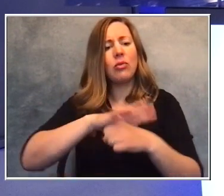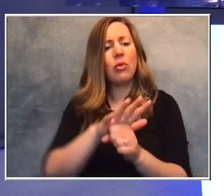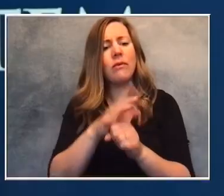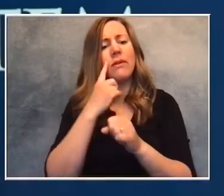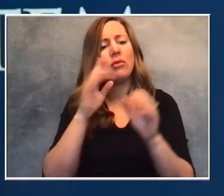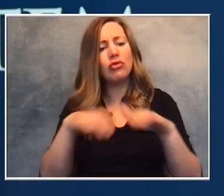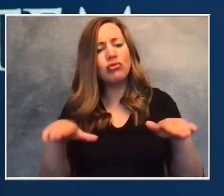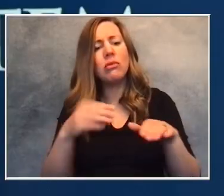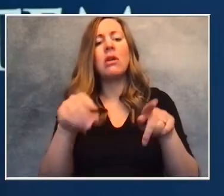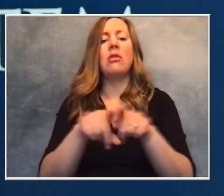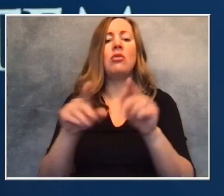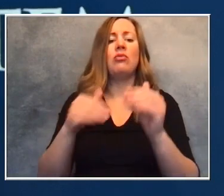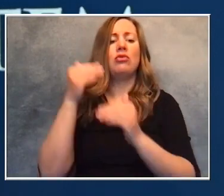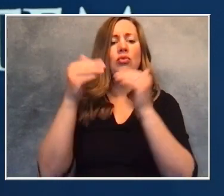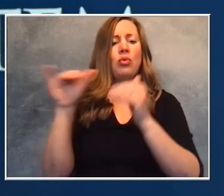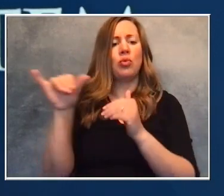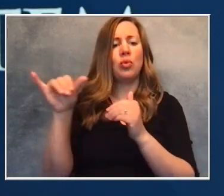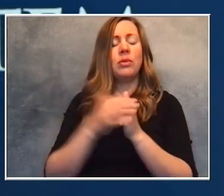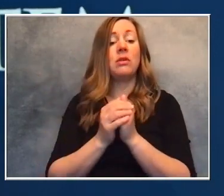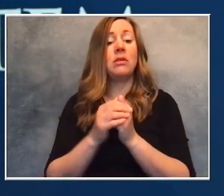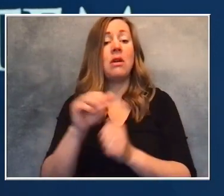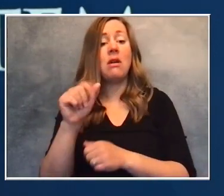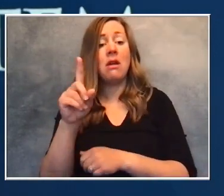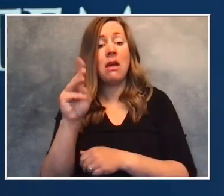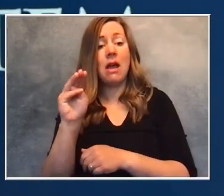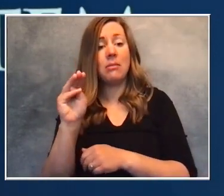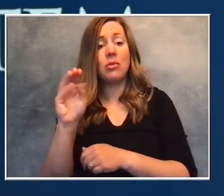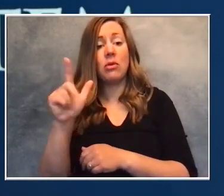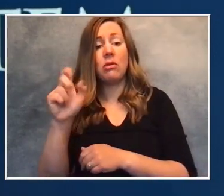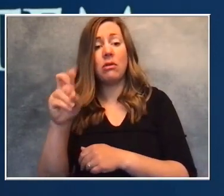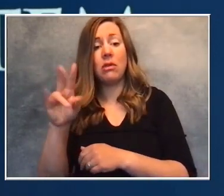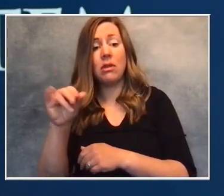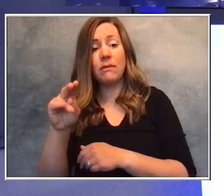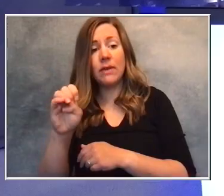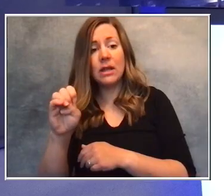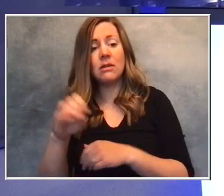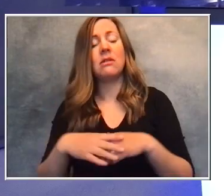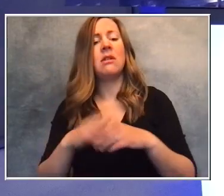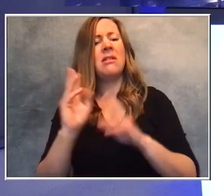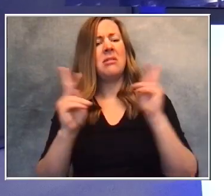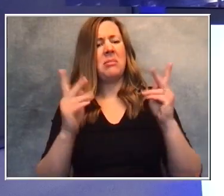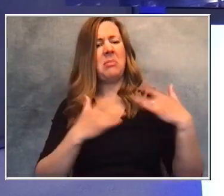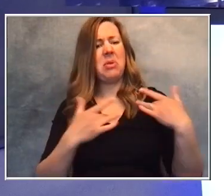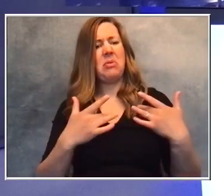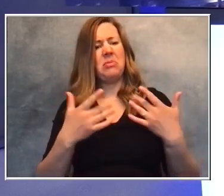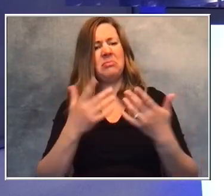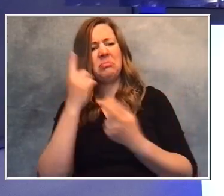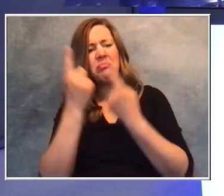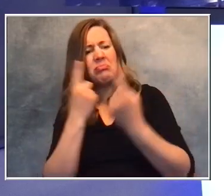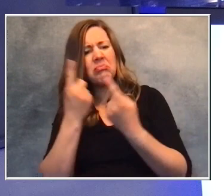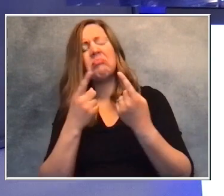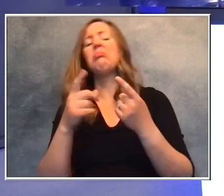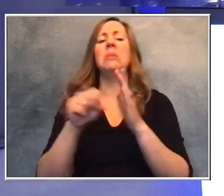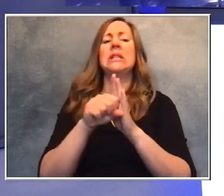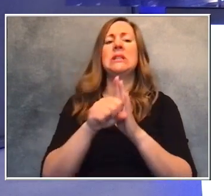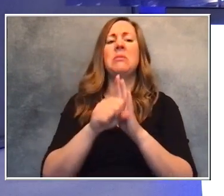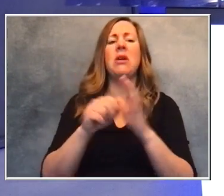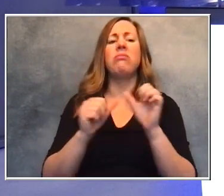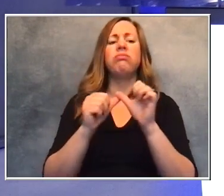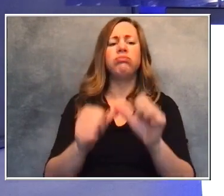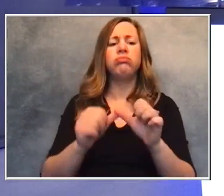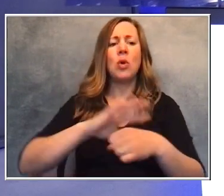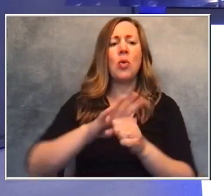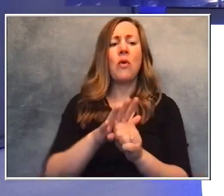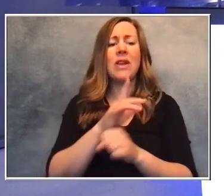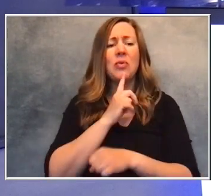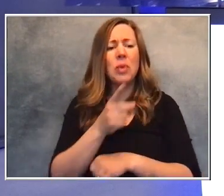adults. Admiral Levine, people often question if their symptoms of long COVID are real because